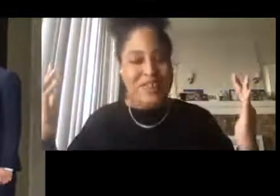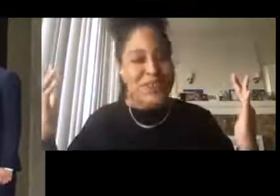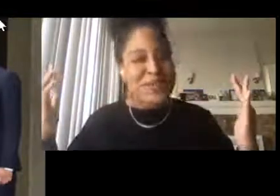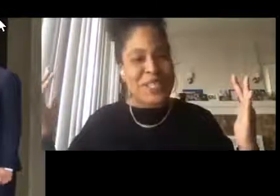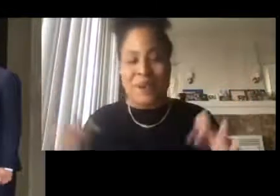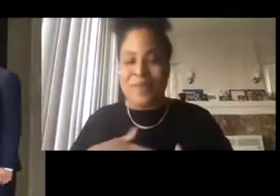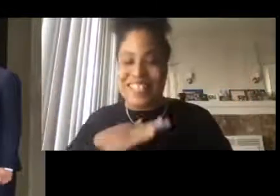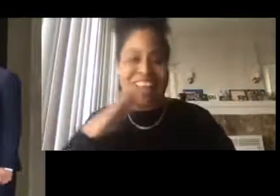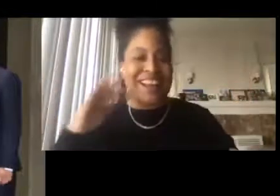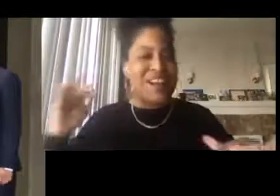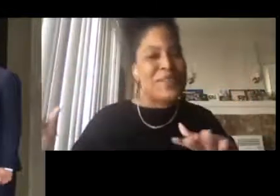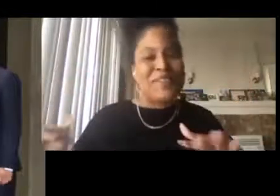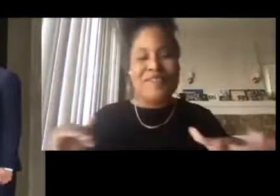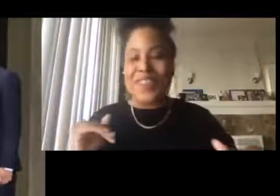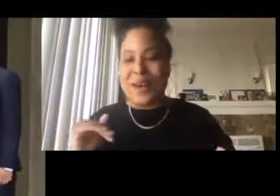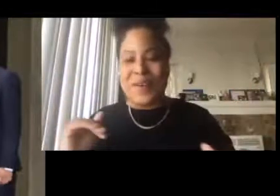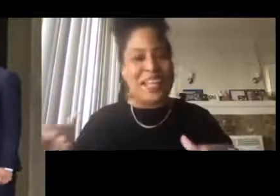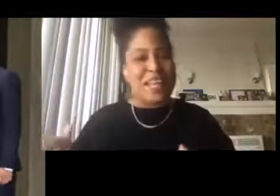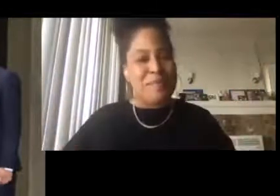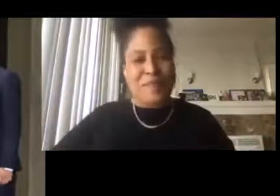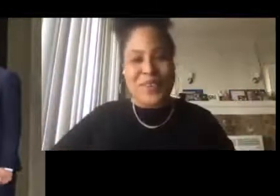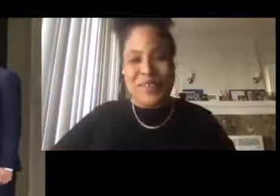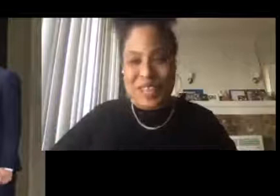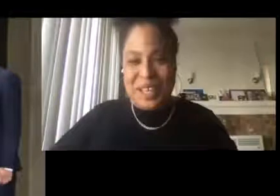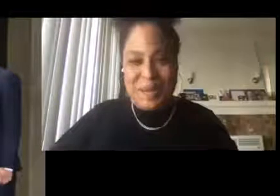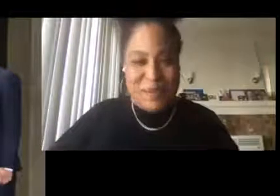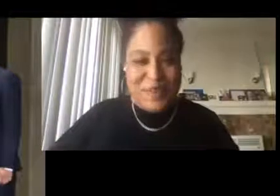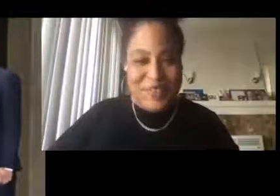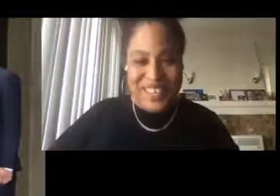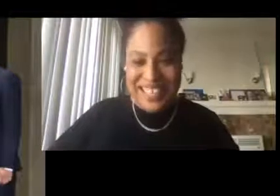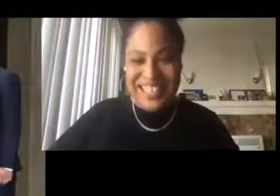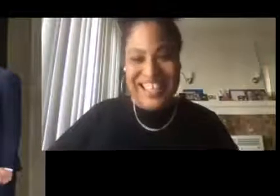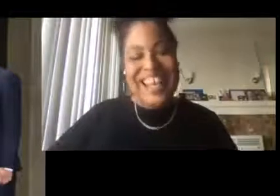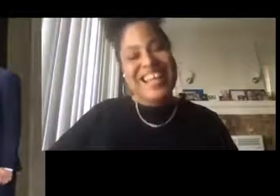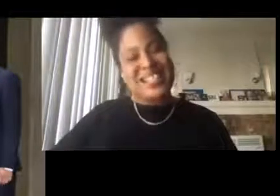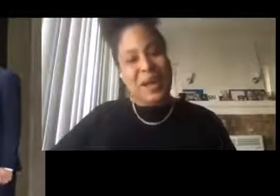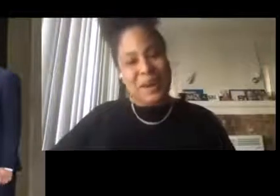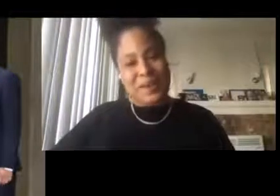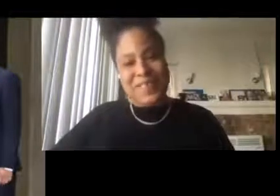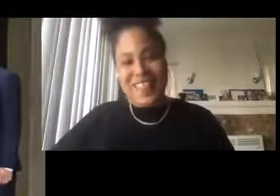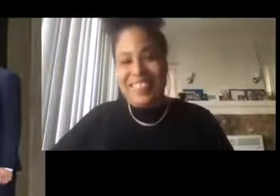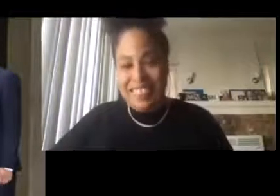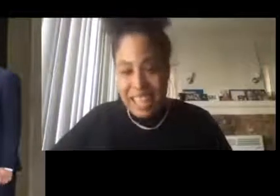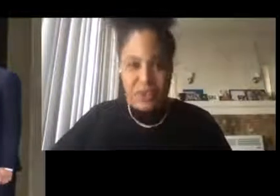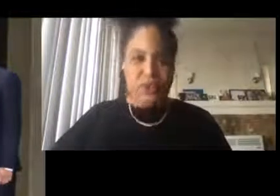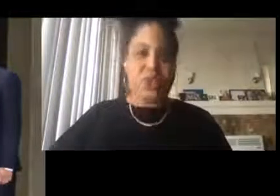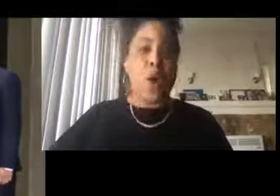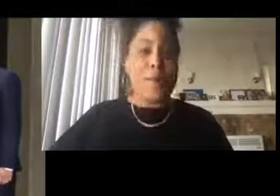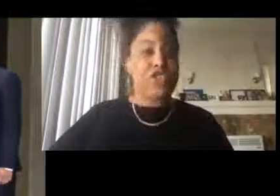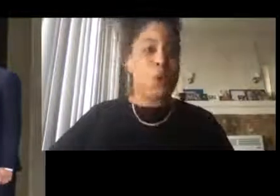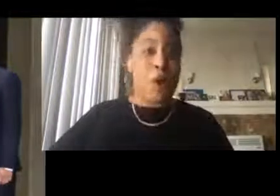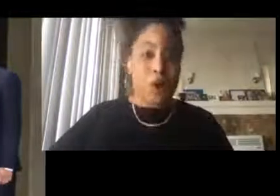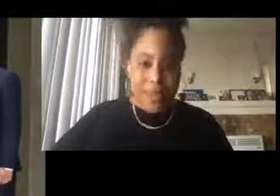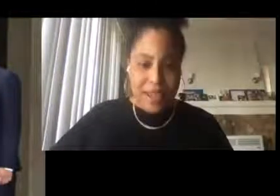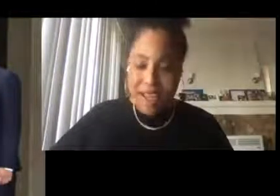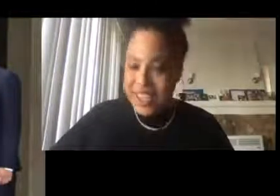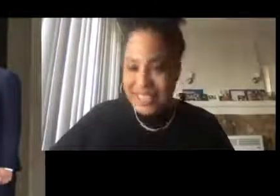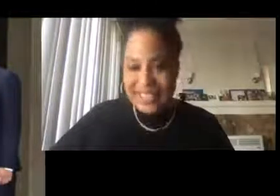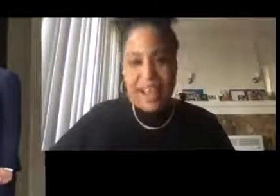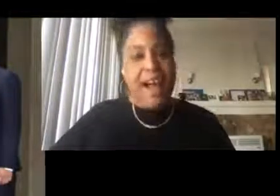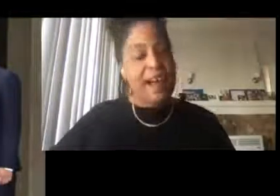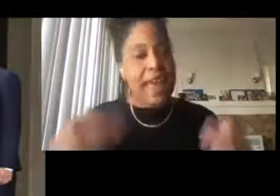have difficulties, but we just got to go with the flow and keep it moving, keep it moving. So thank you so much for welcoming